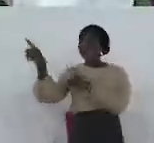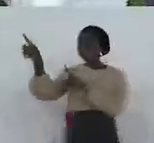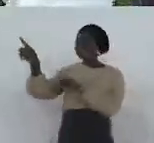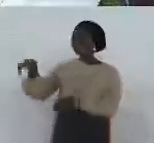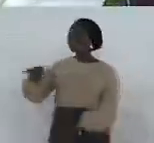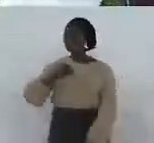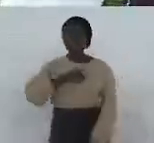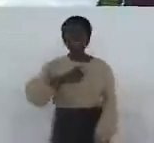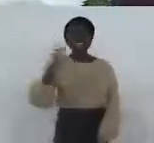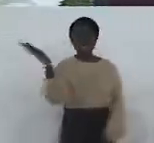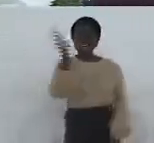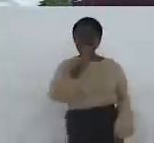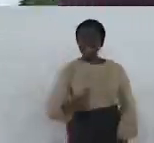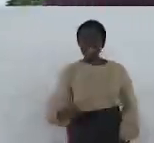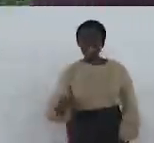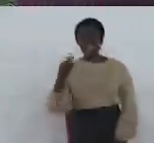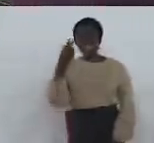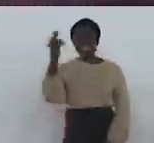sh